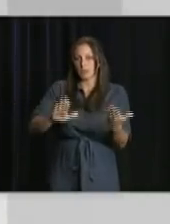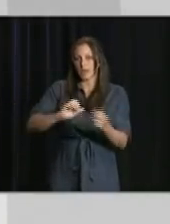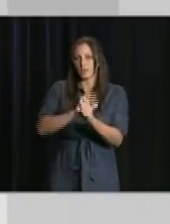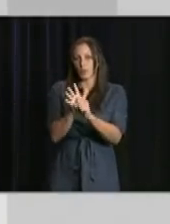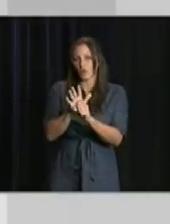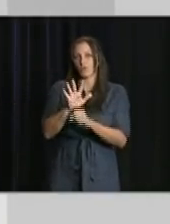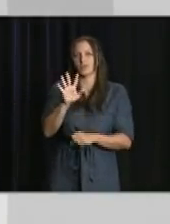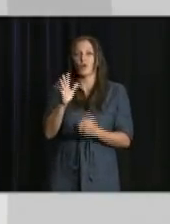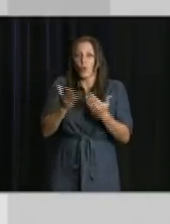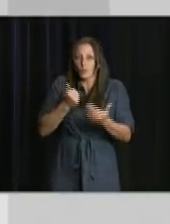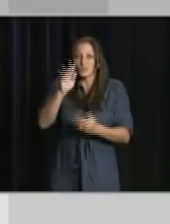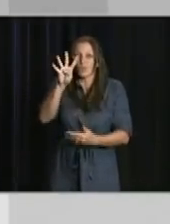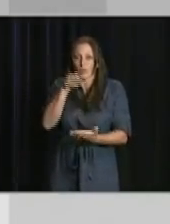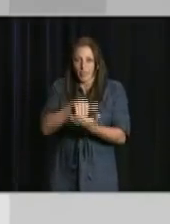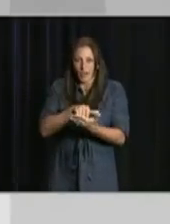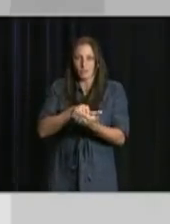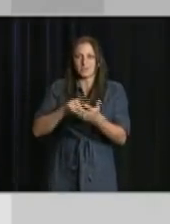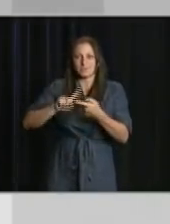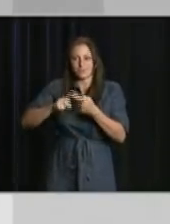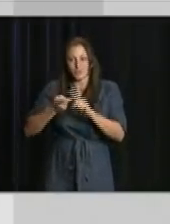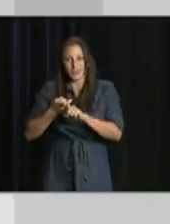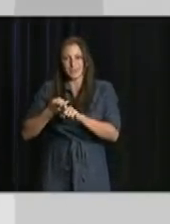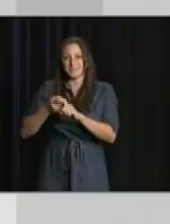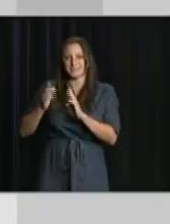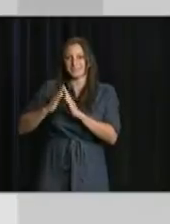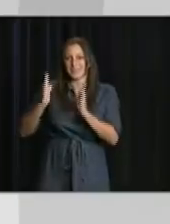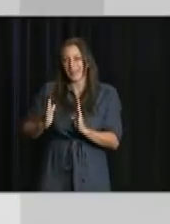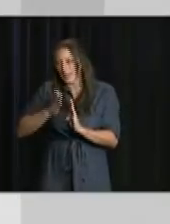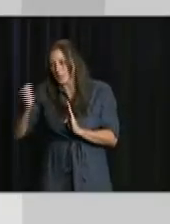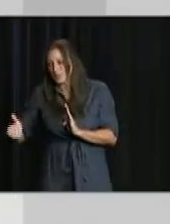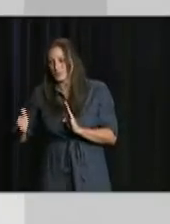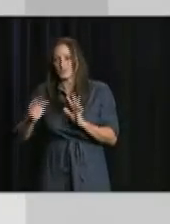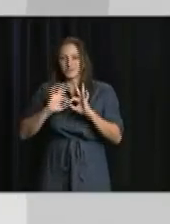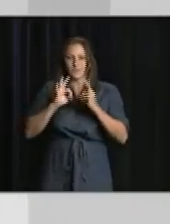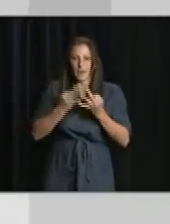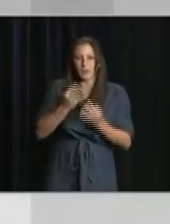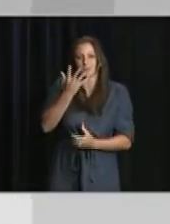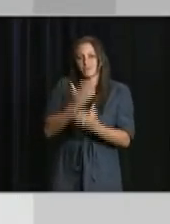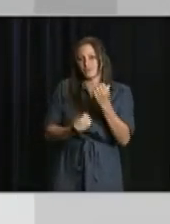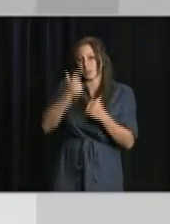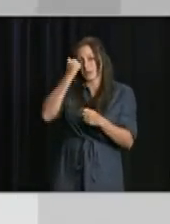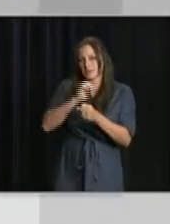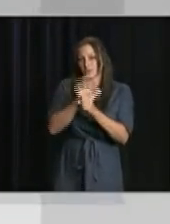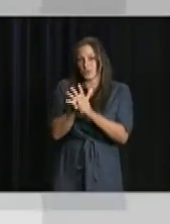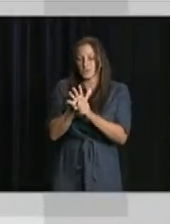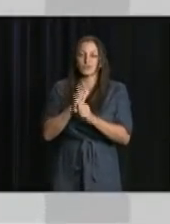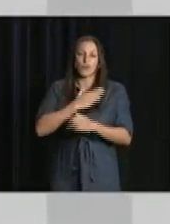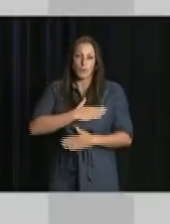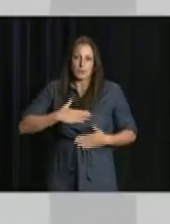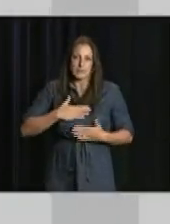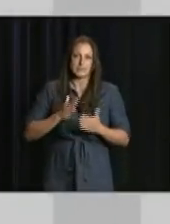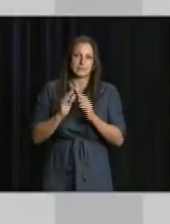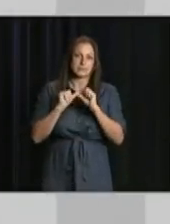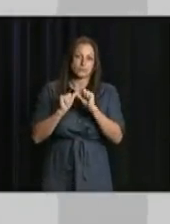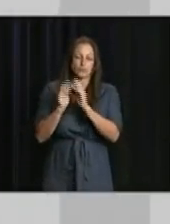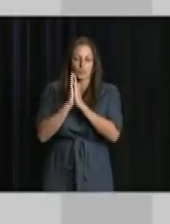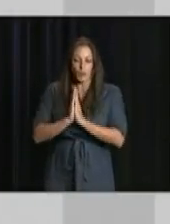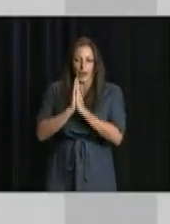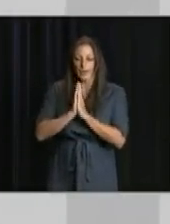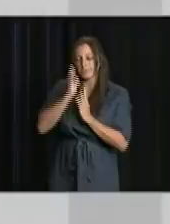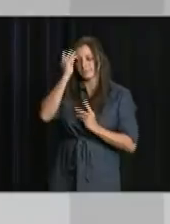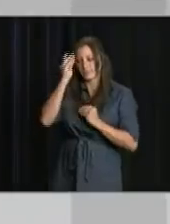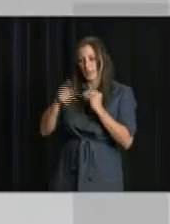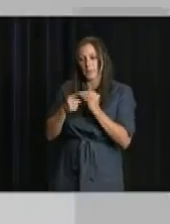friends and neighbors and family members to this disease. So please continue to keep their family and friends in your prayers tonight. There